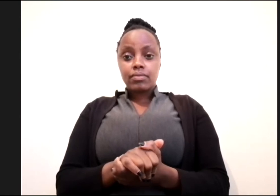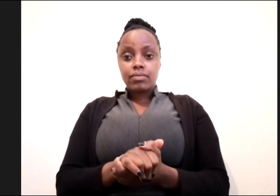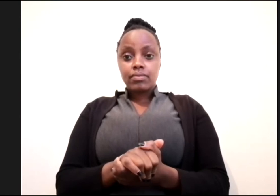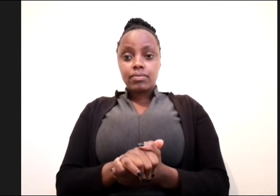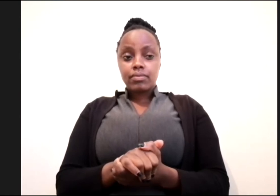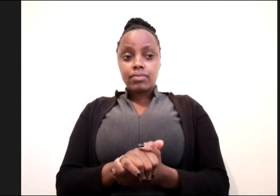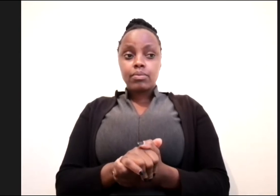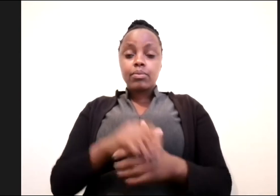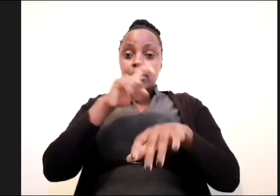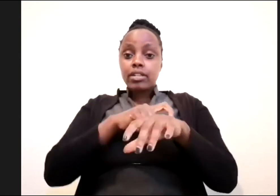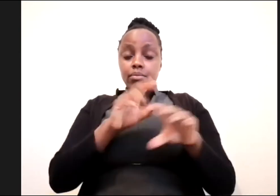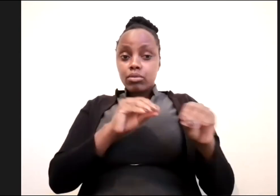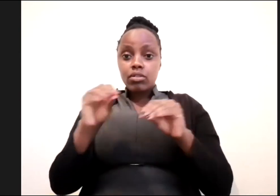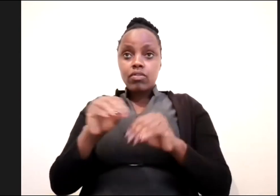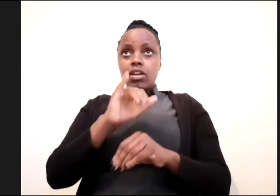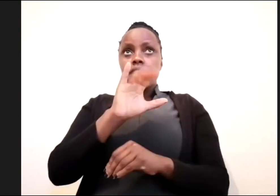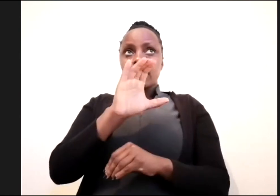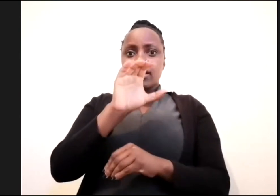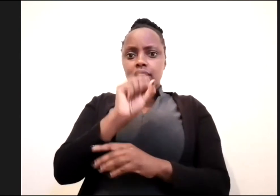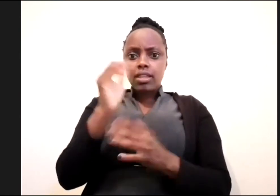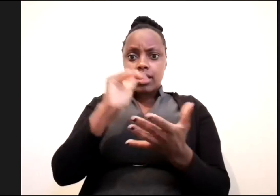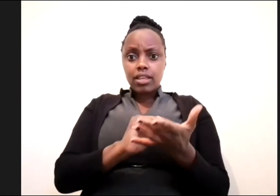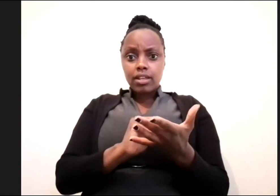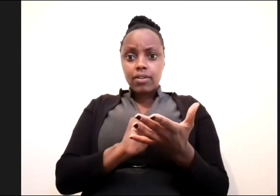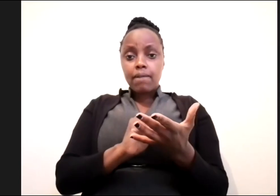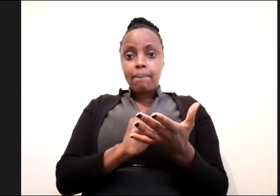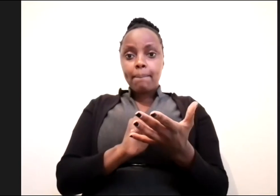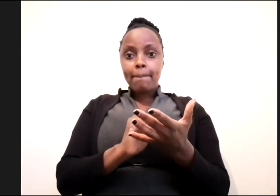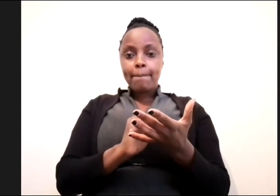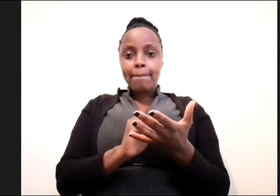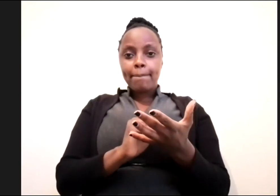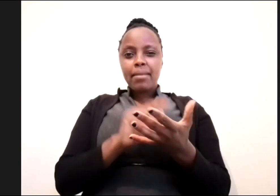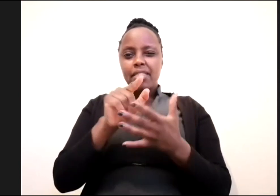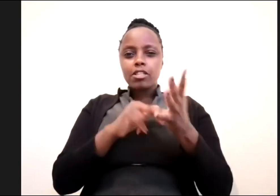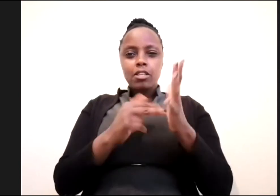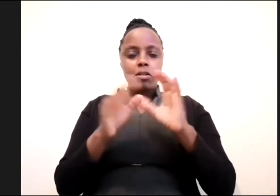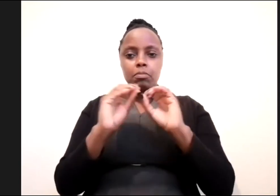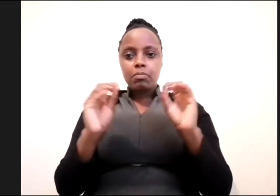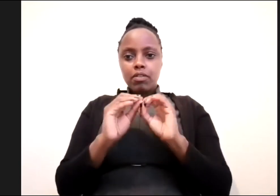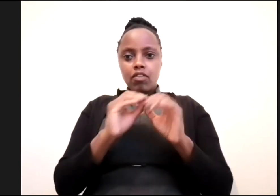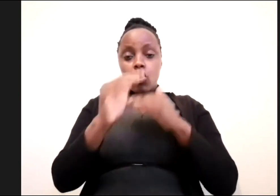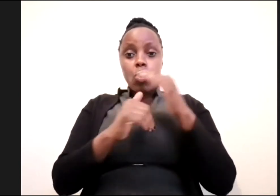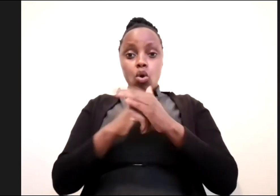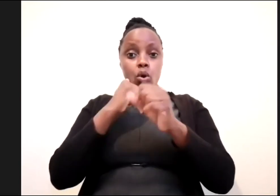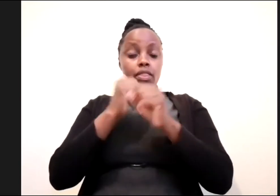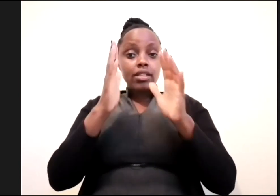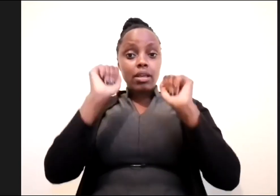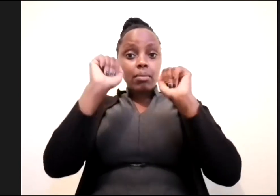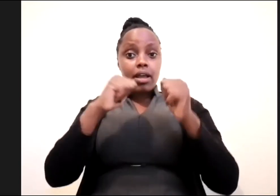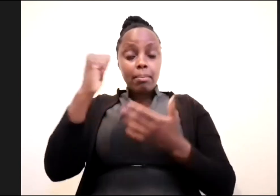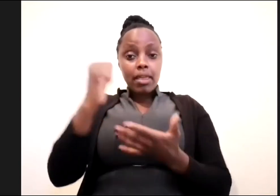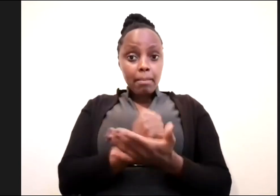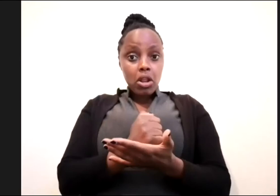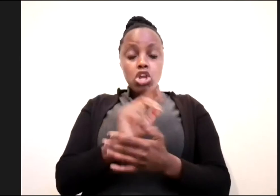When I come to the ICS again, and it does not mean that also all the staff can be employed. You can